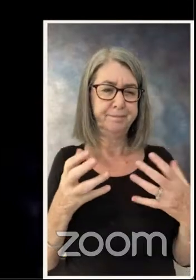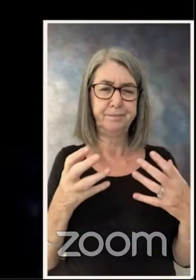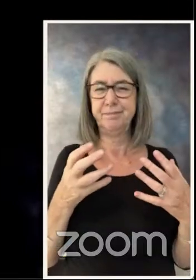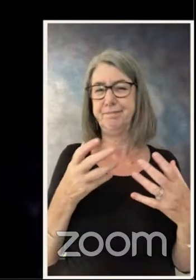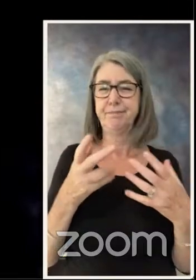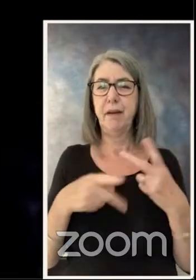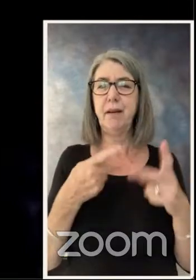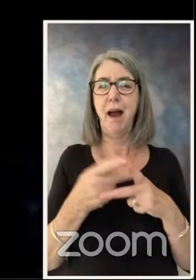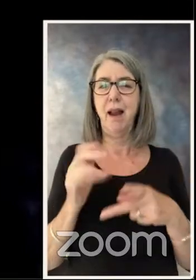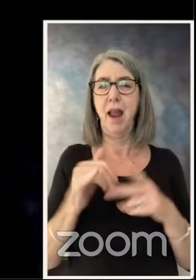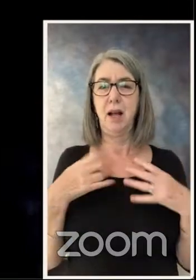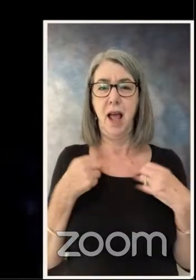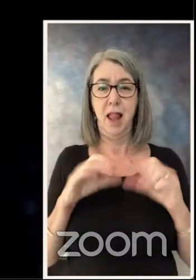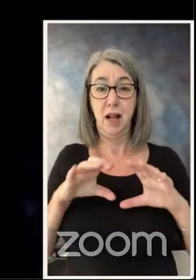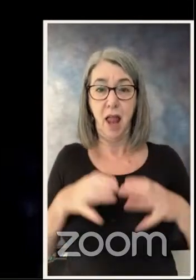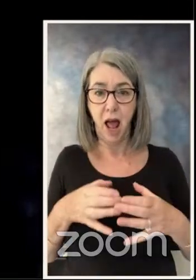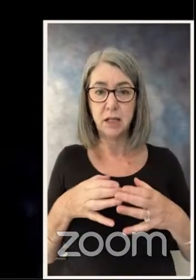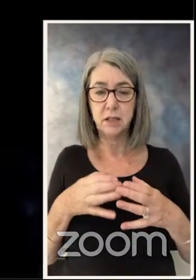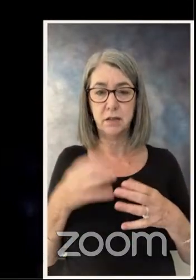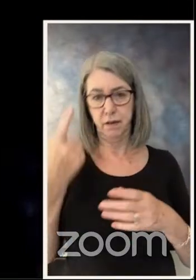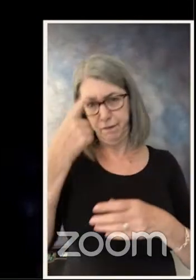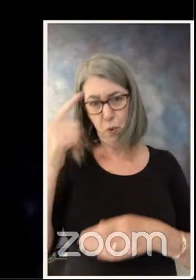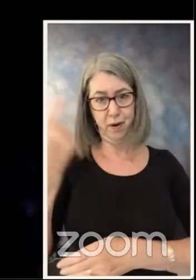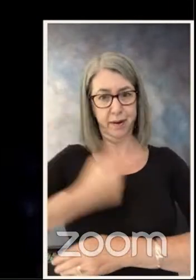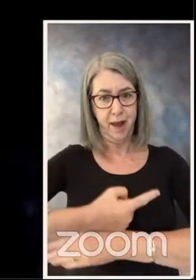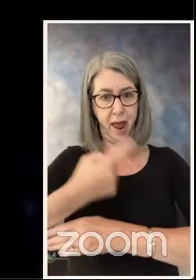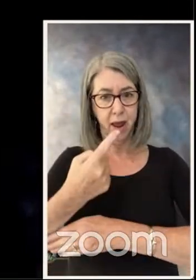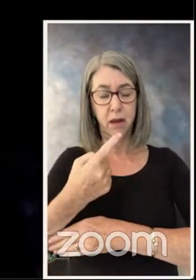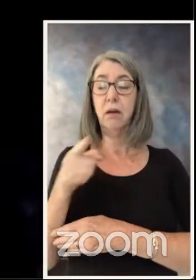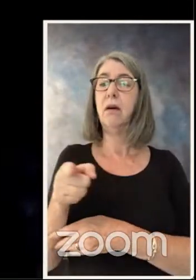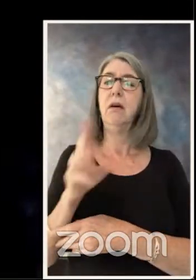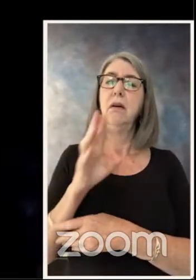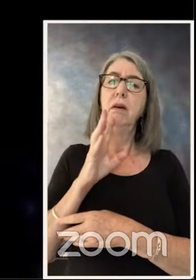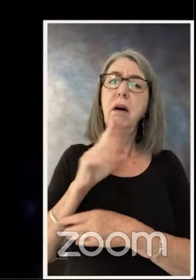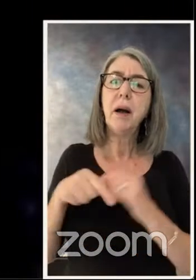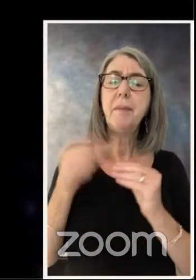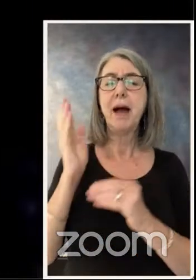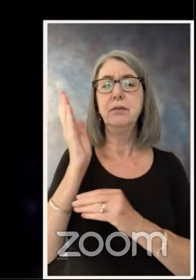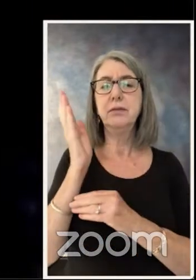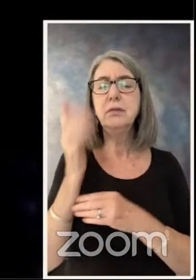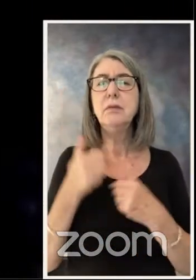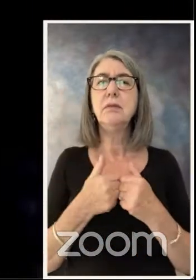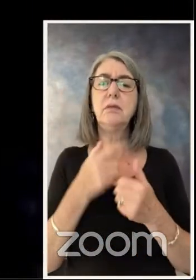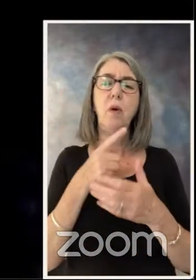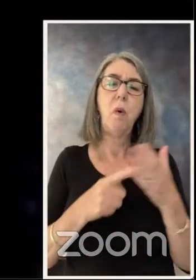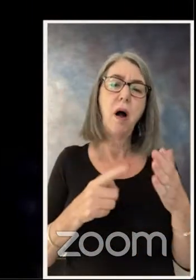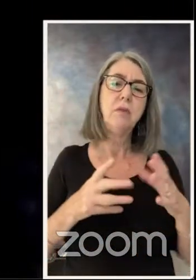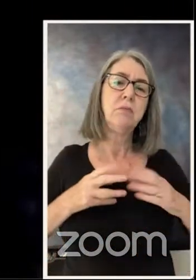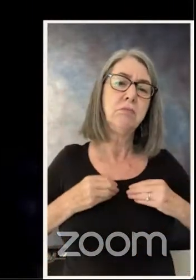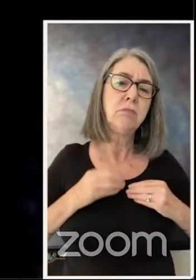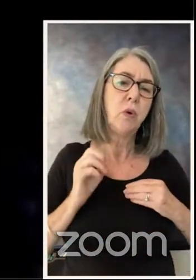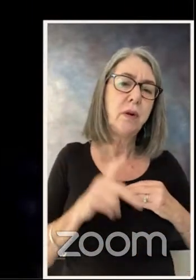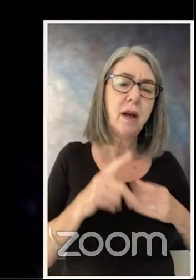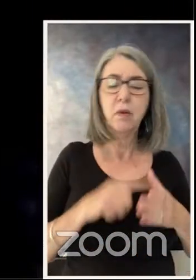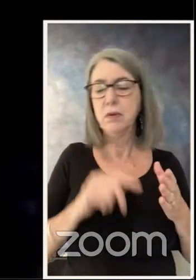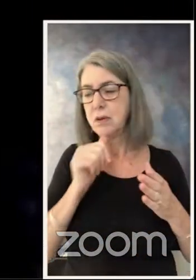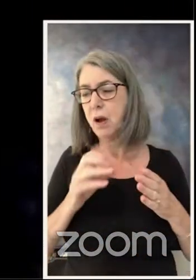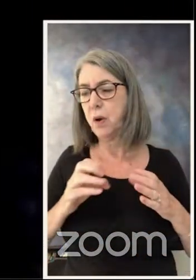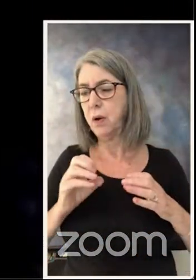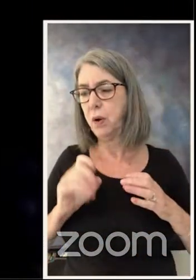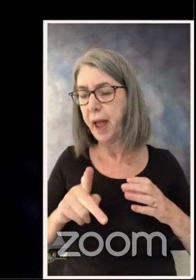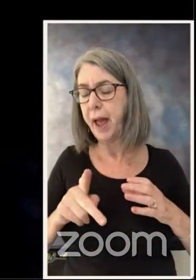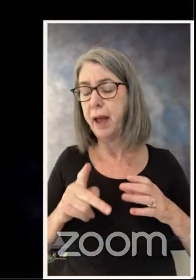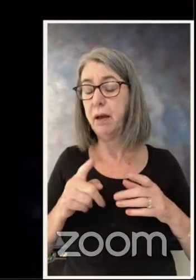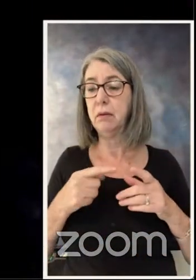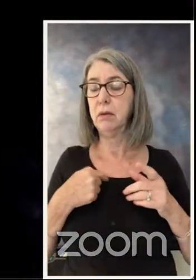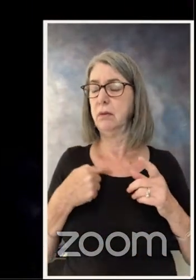kind of like a health class for like a day, and they were speaking about like what it's okay and what is not okay,